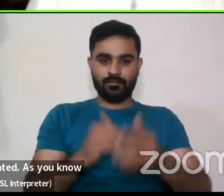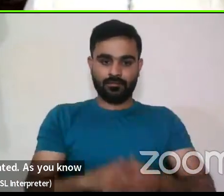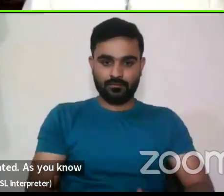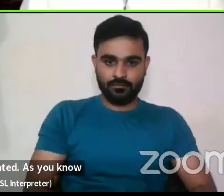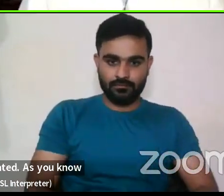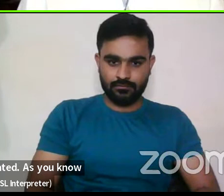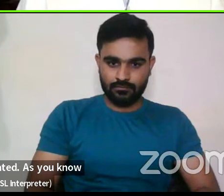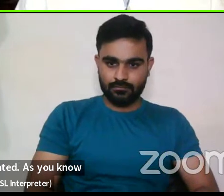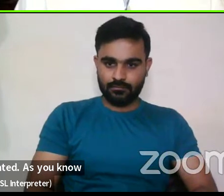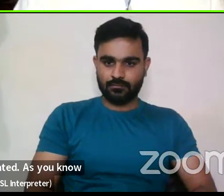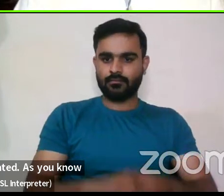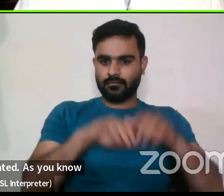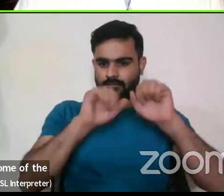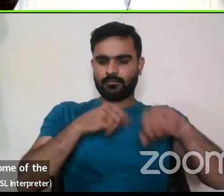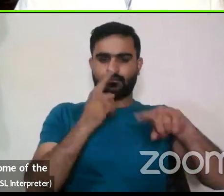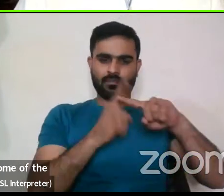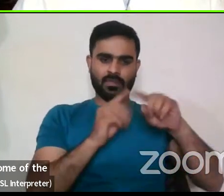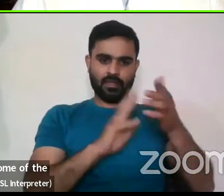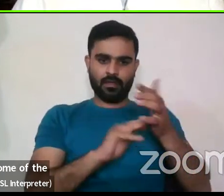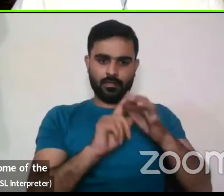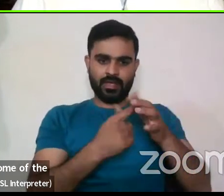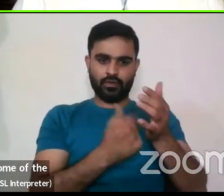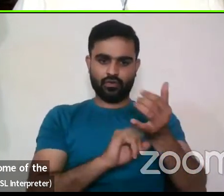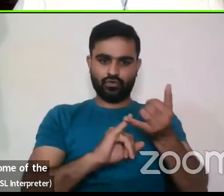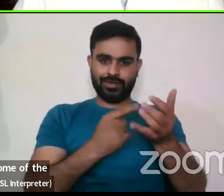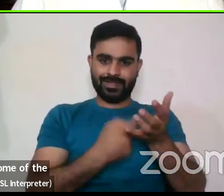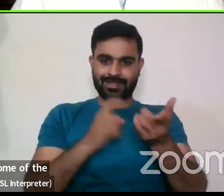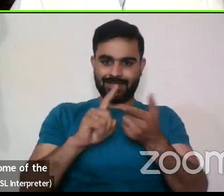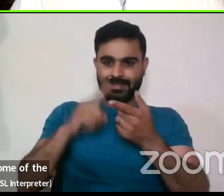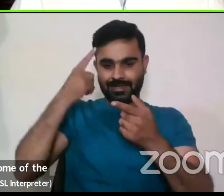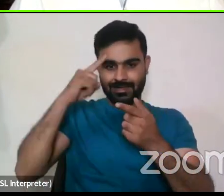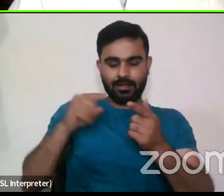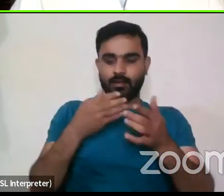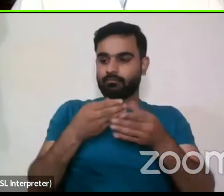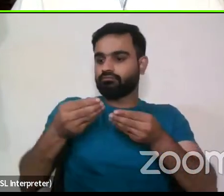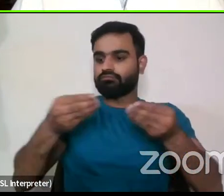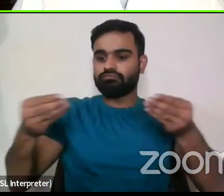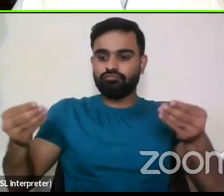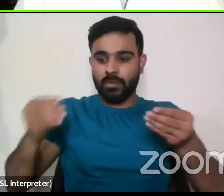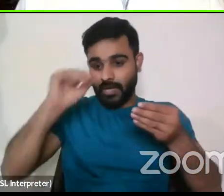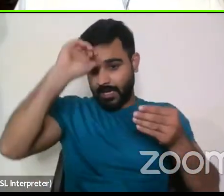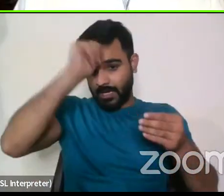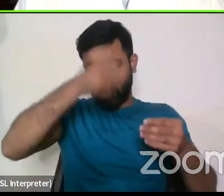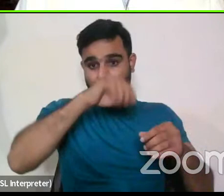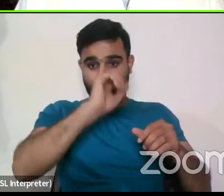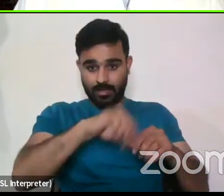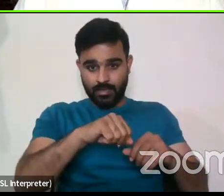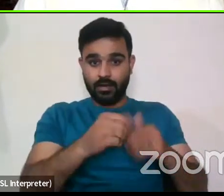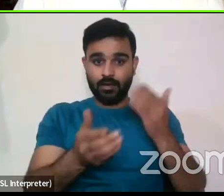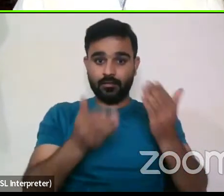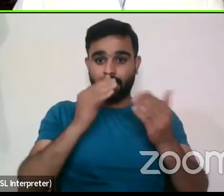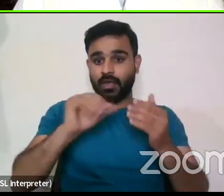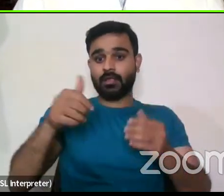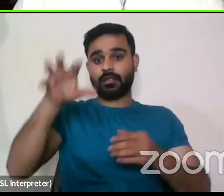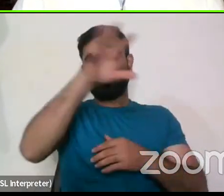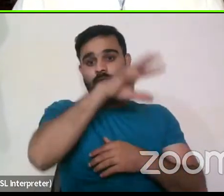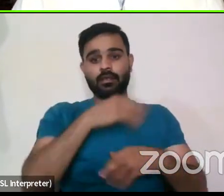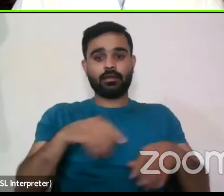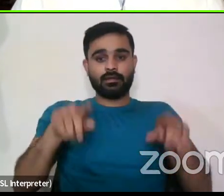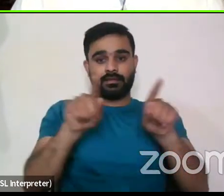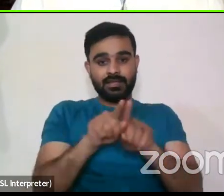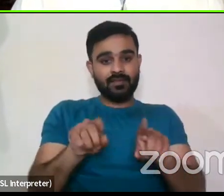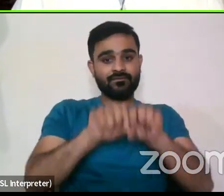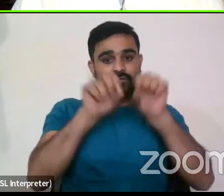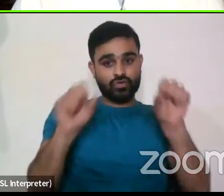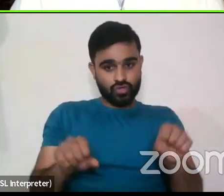Just plus, Manjushri, there, if your concern is distribution, I think India has also, and maybe the other countries have similar system too,